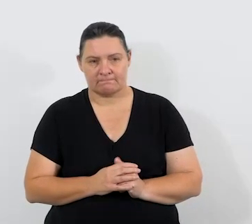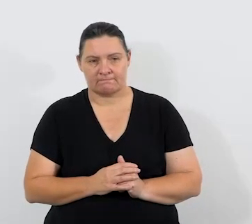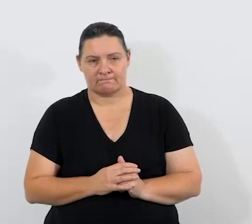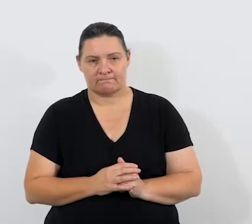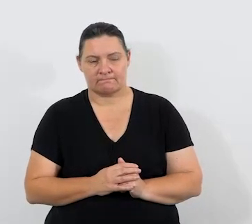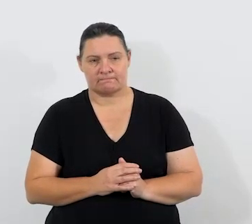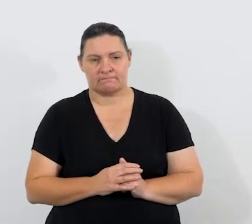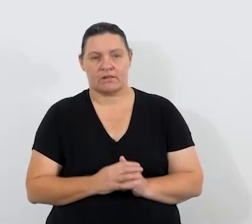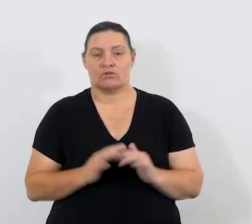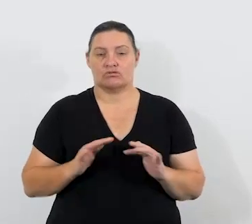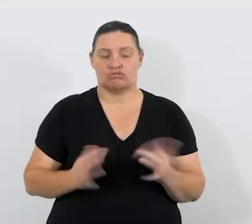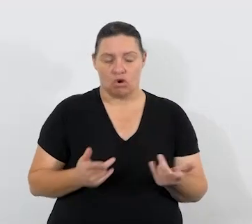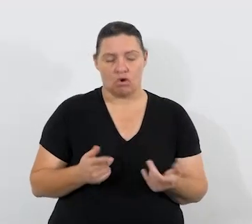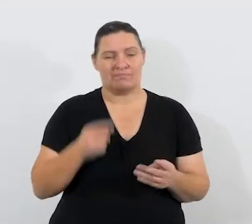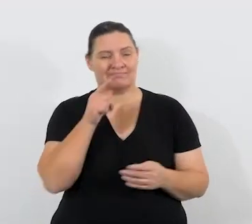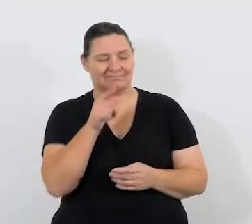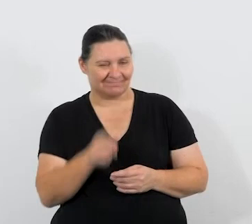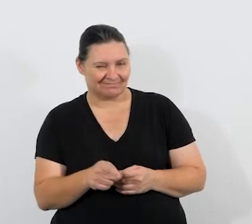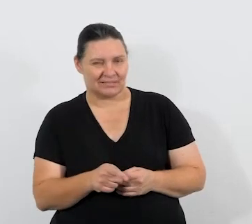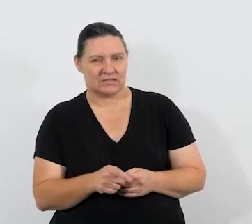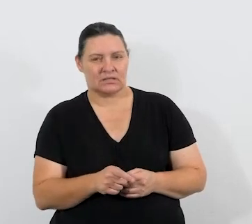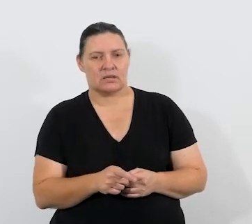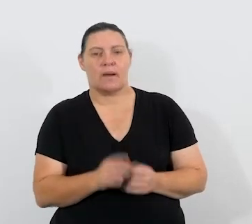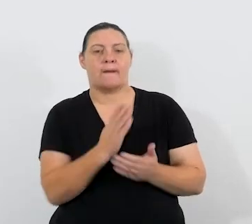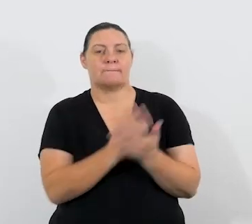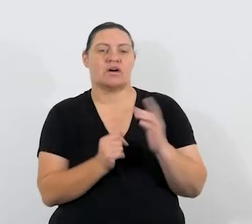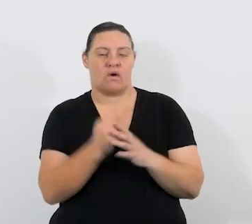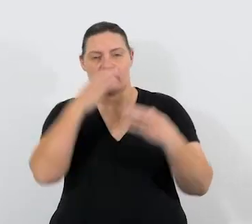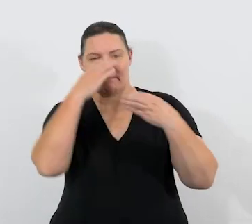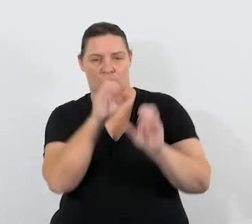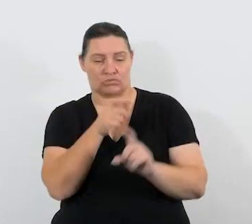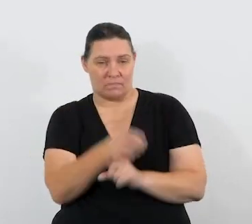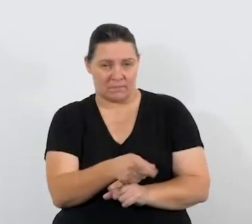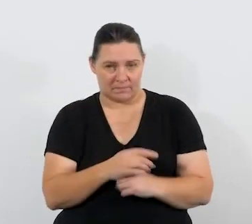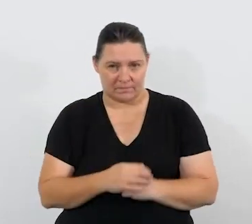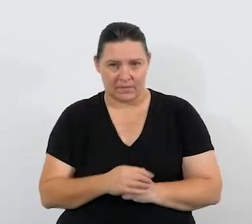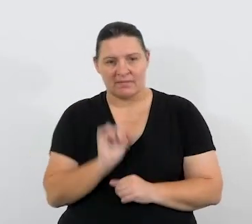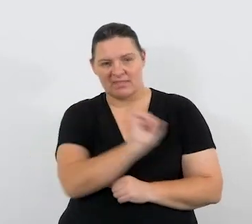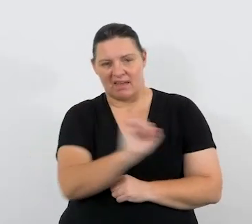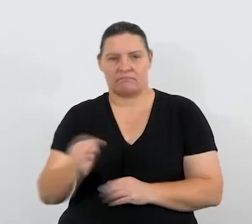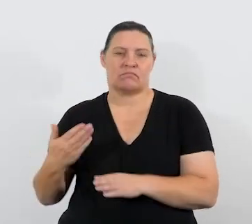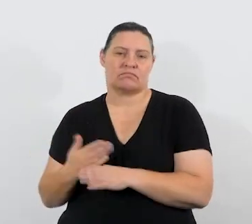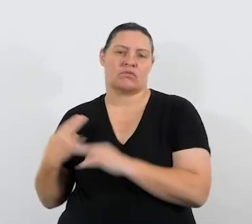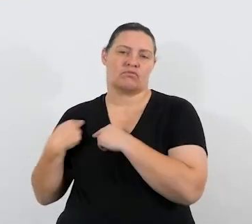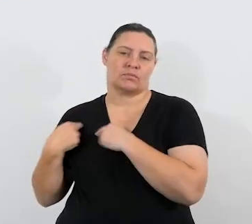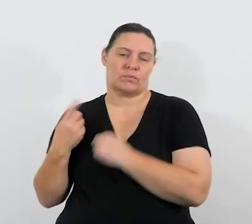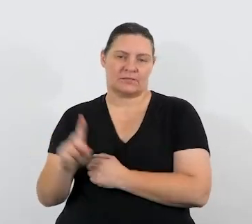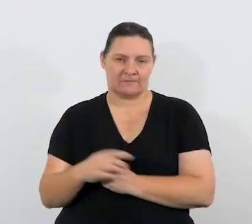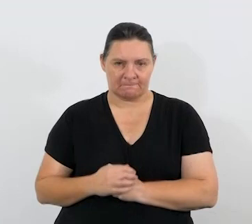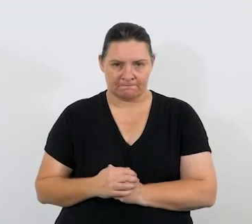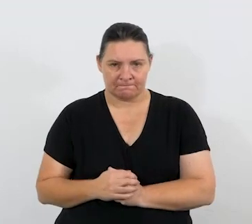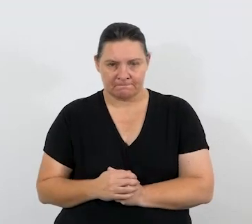your microscope. So those are the parts of your microscope and their function.